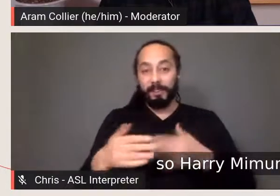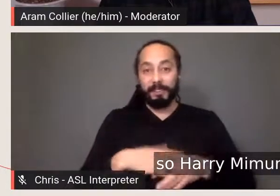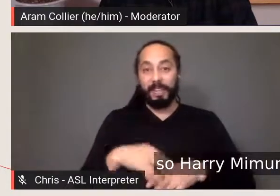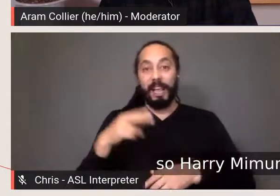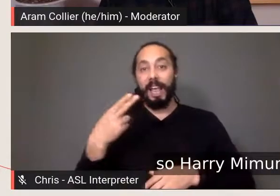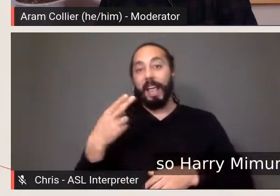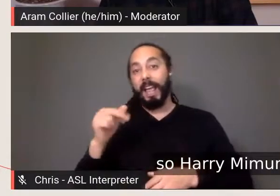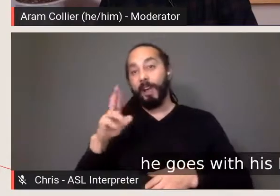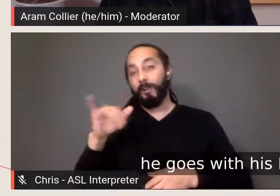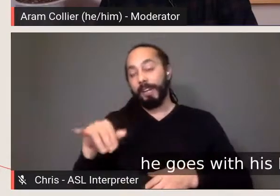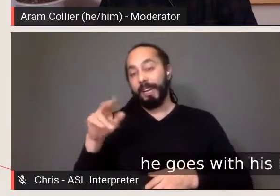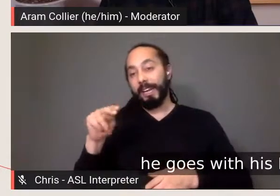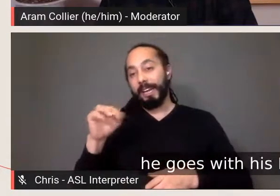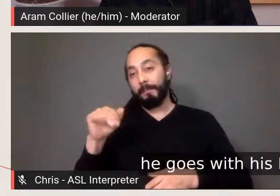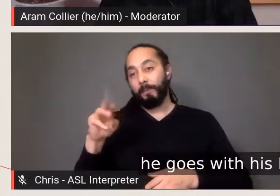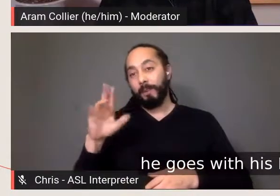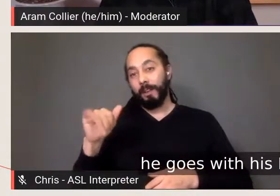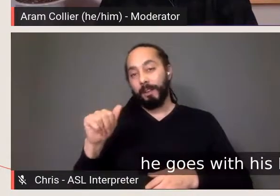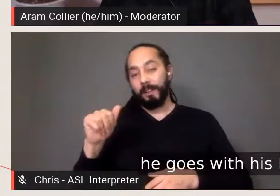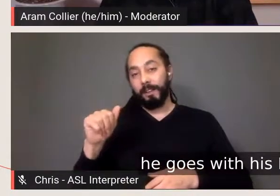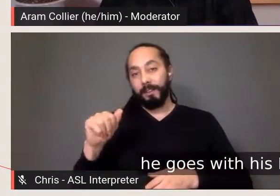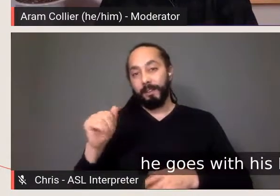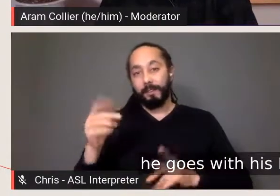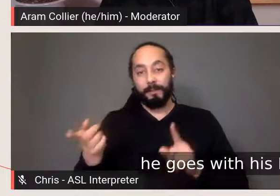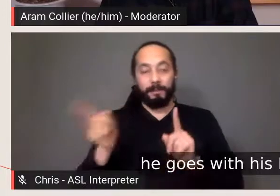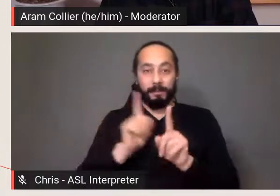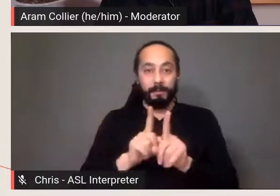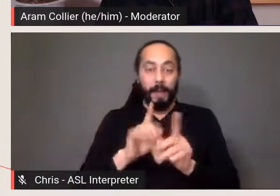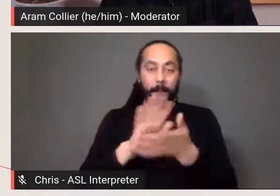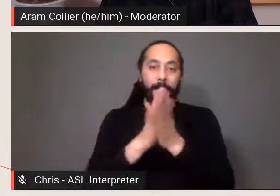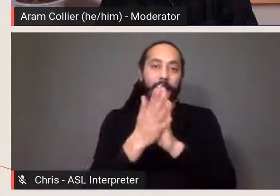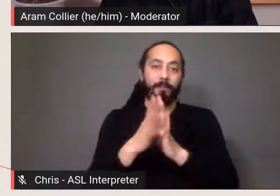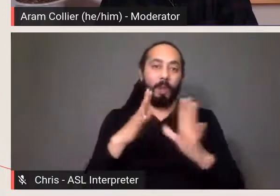accompanied him because of his Hollywood connection.